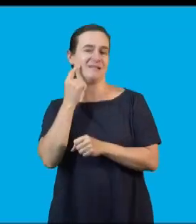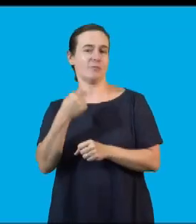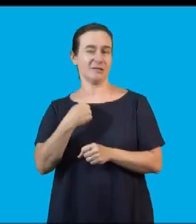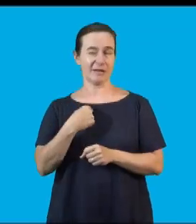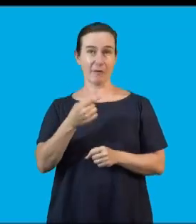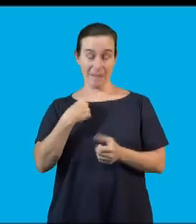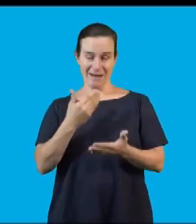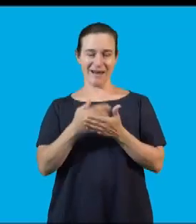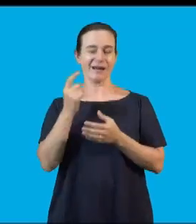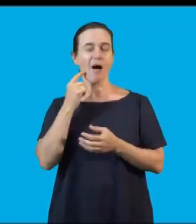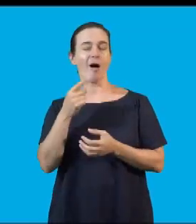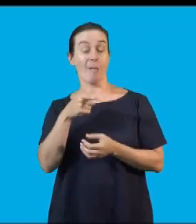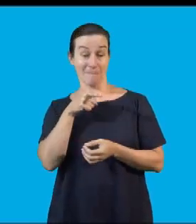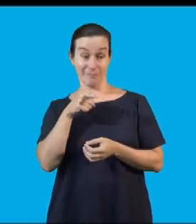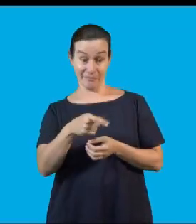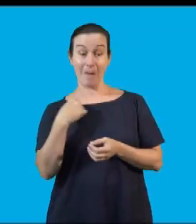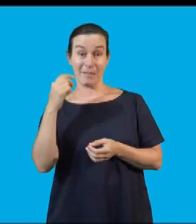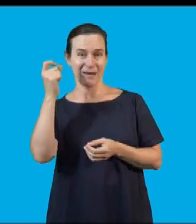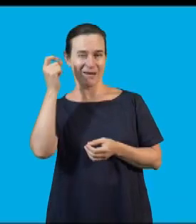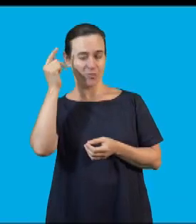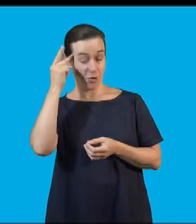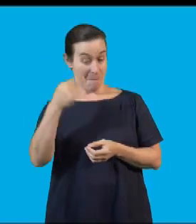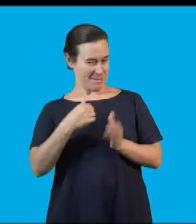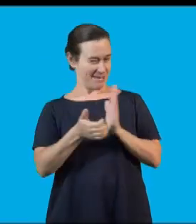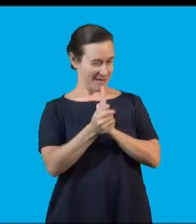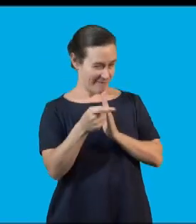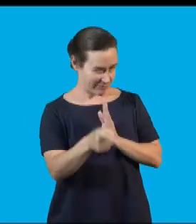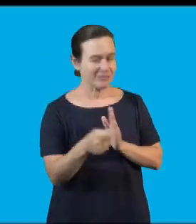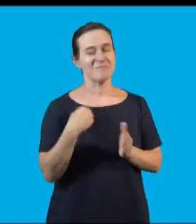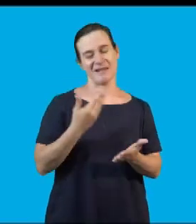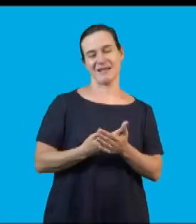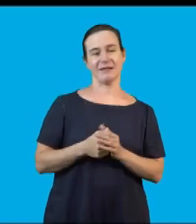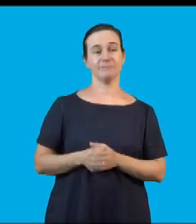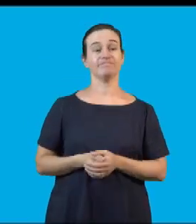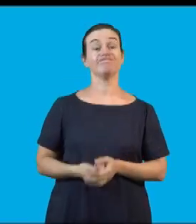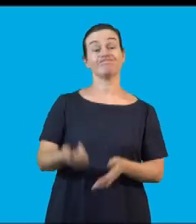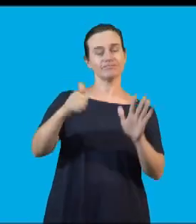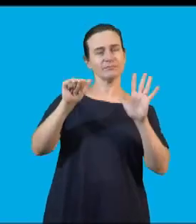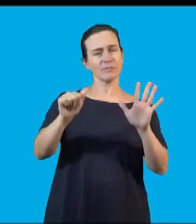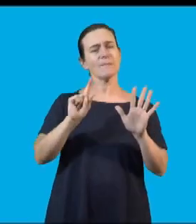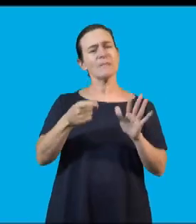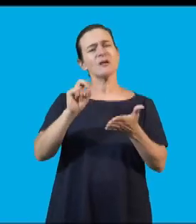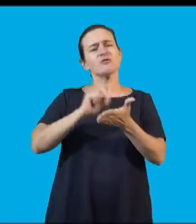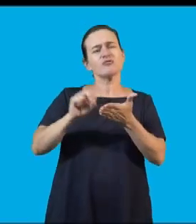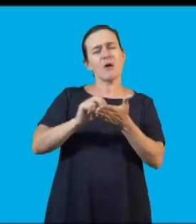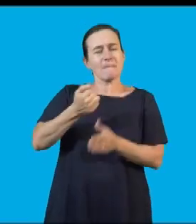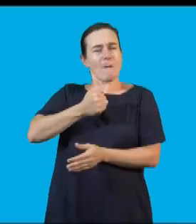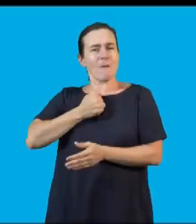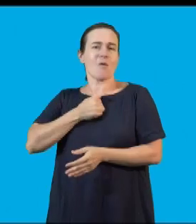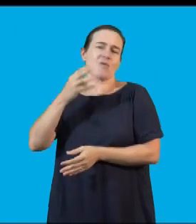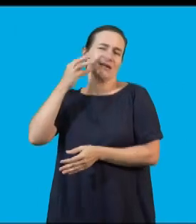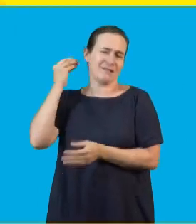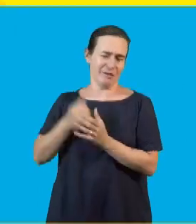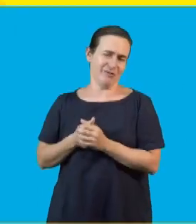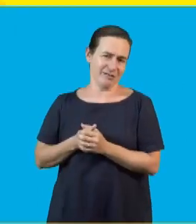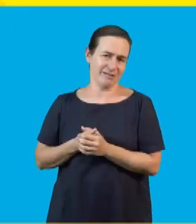would be to your strengths. Be sincere in your writing and write from your own experiences.